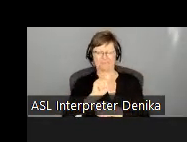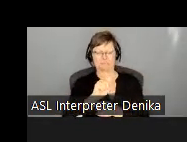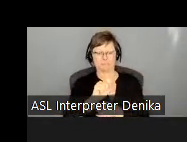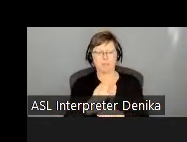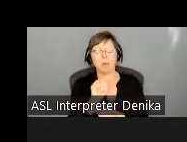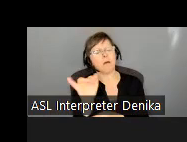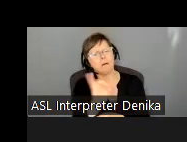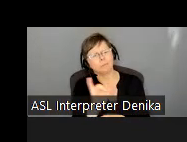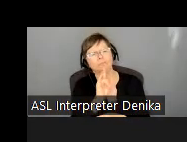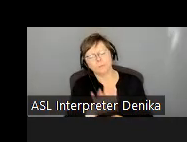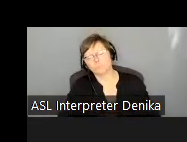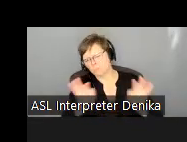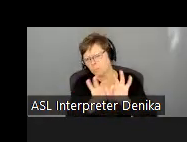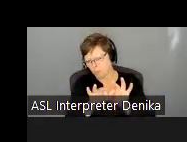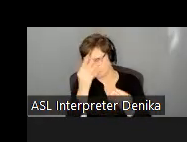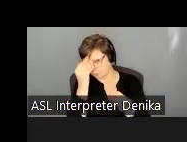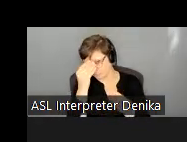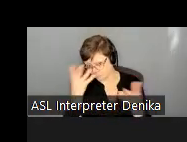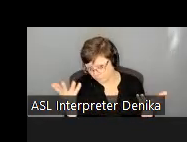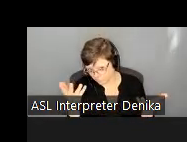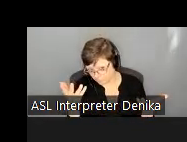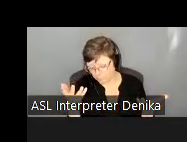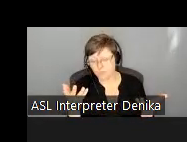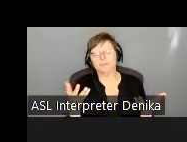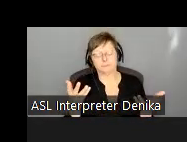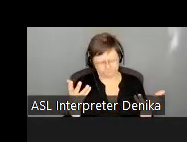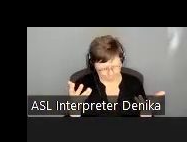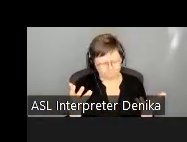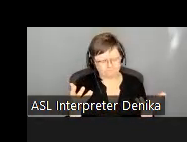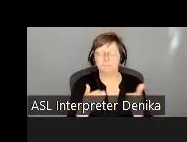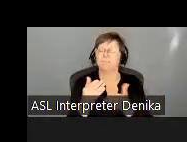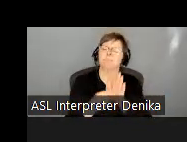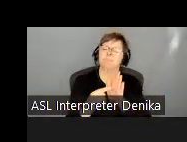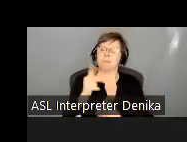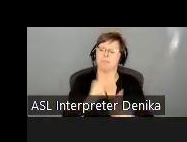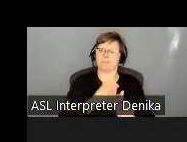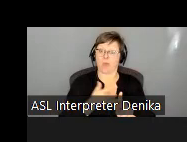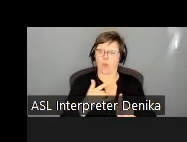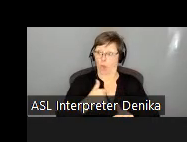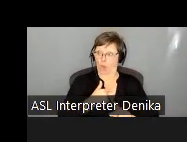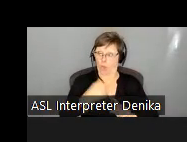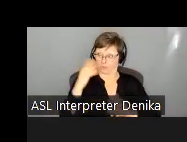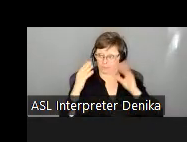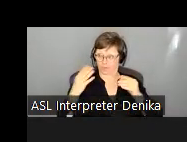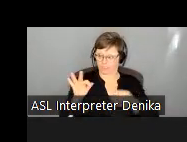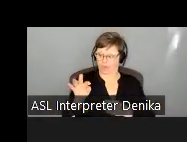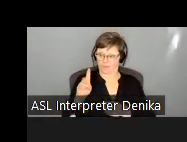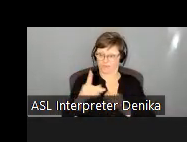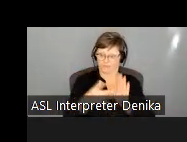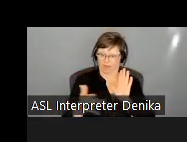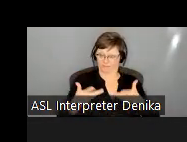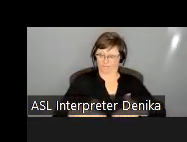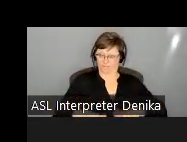there oftentimes is stigma related to being the victim of a fraud. And we're here to